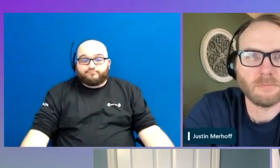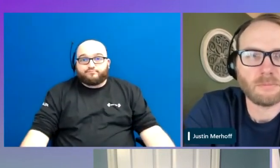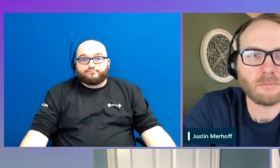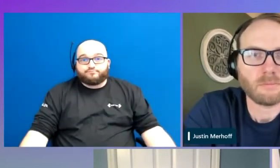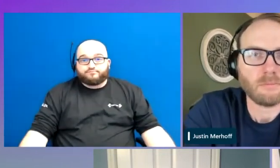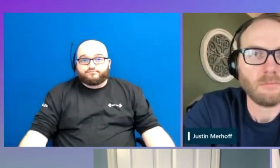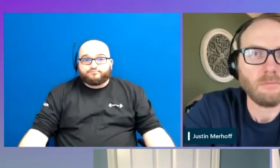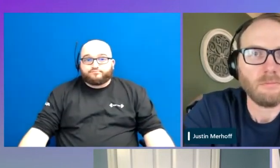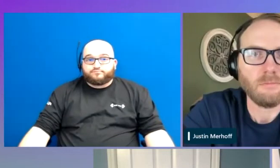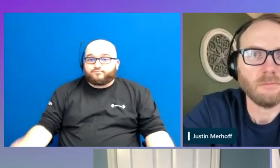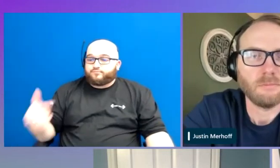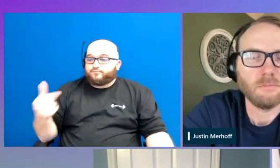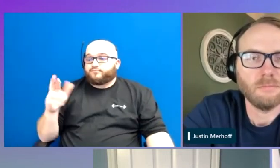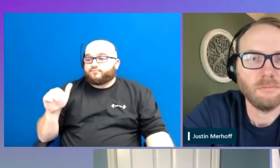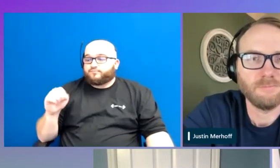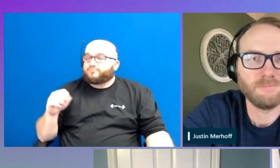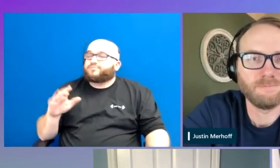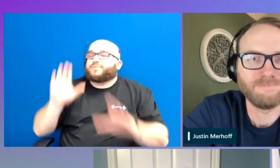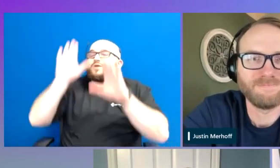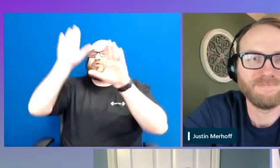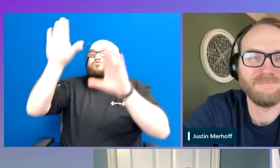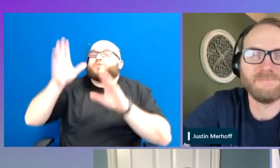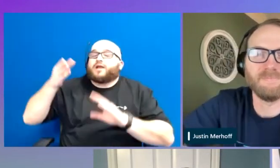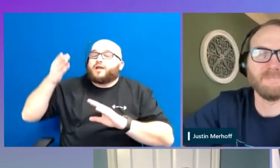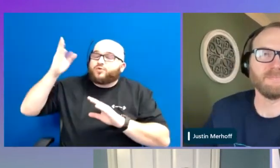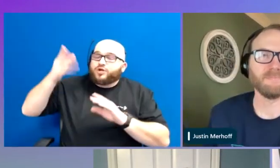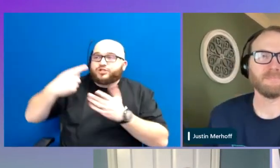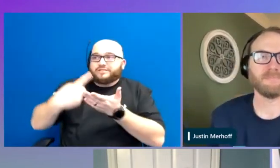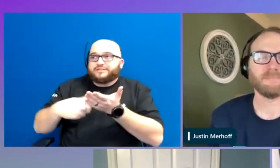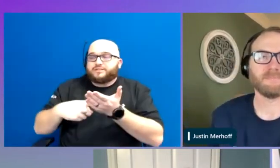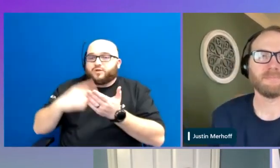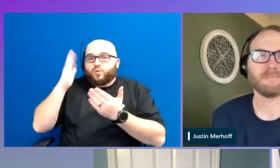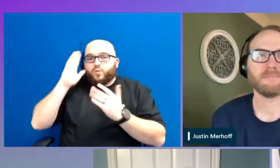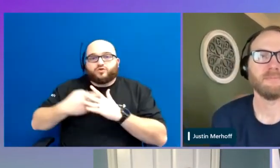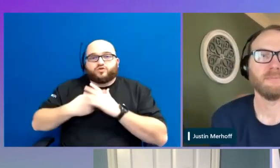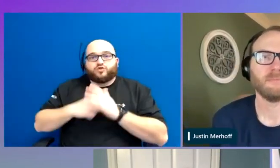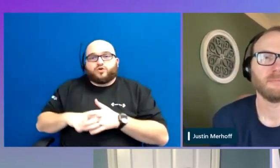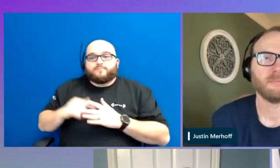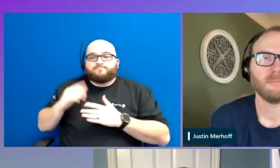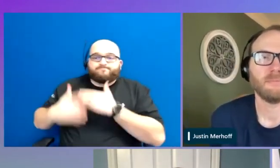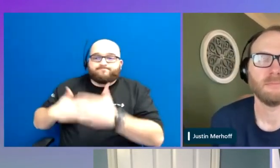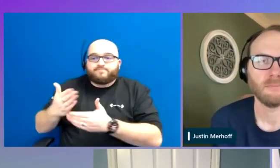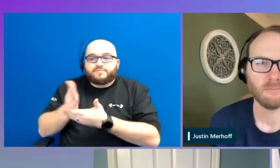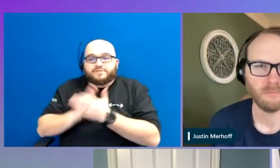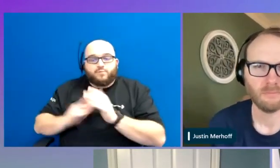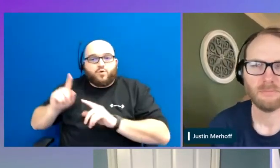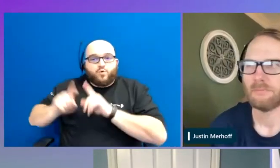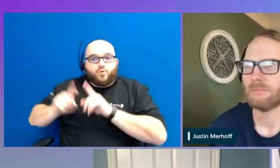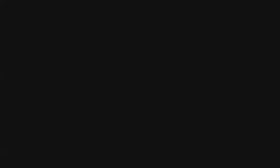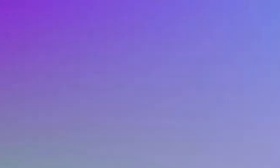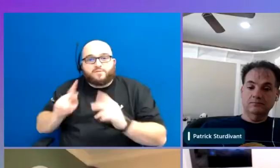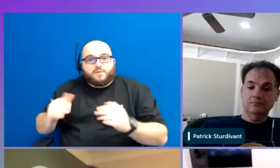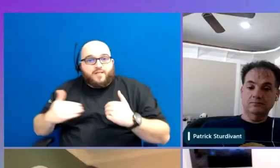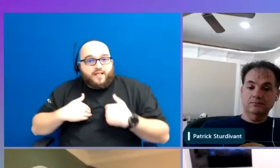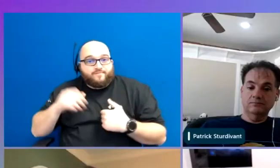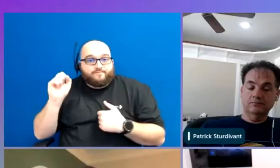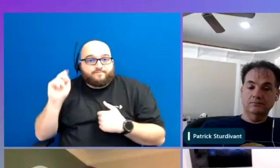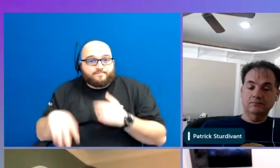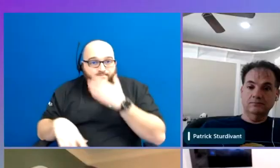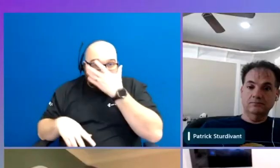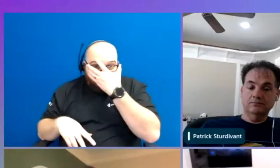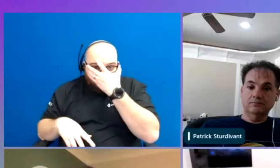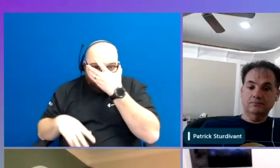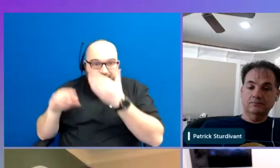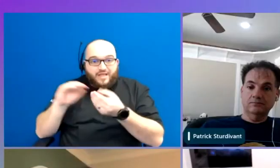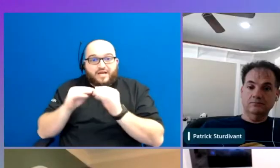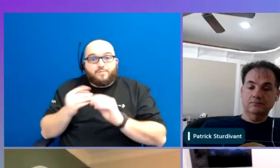All right, wonderful presentation and discussion. Let's jump into some questions here. So the number one